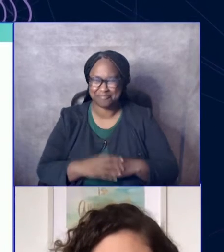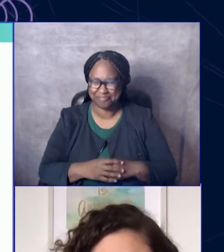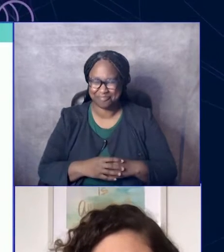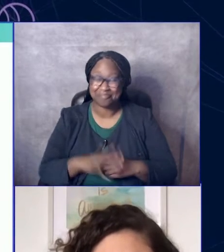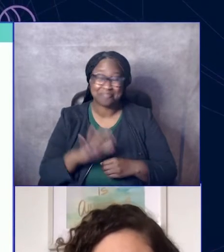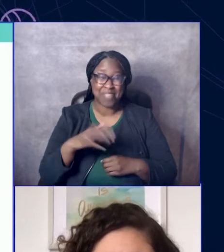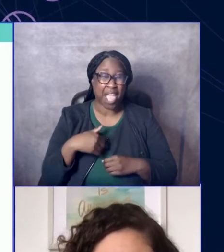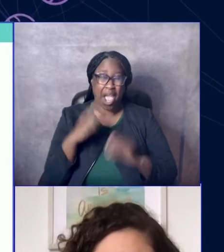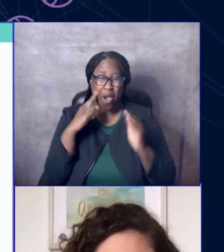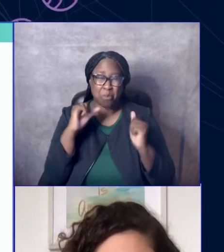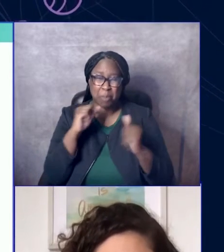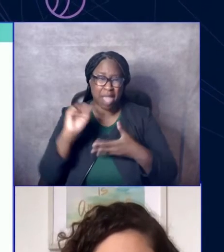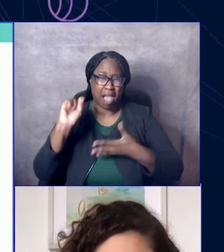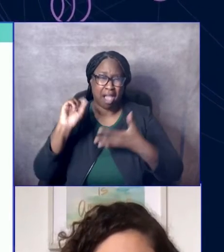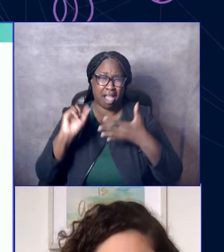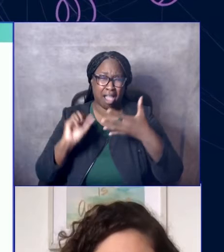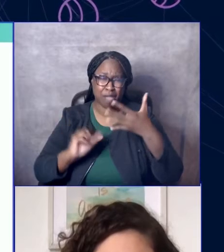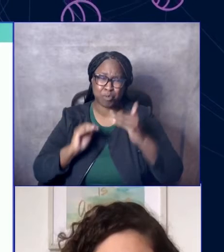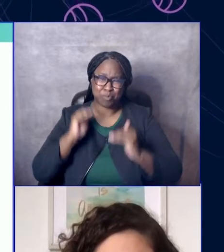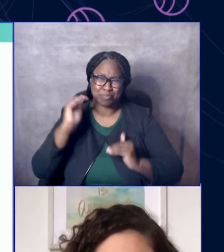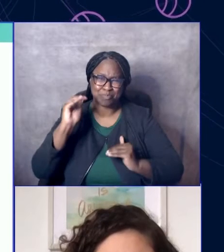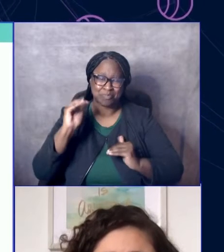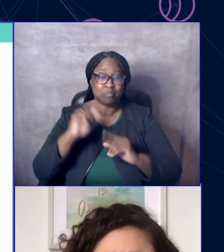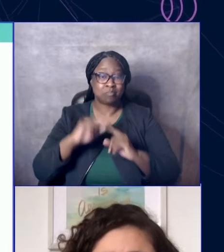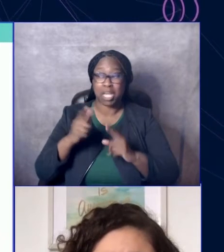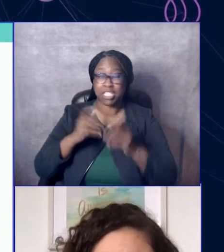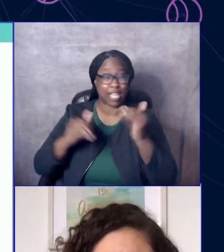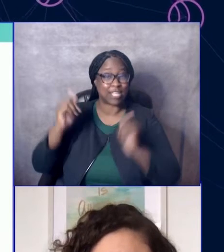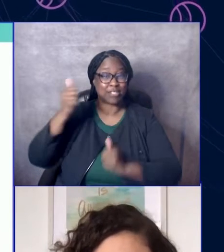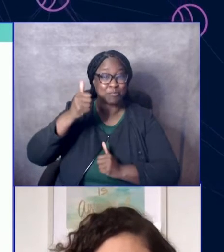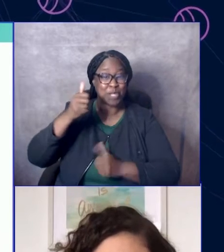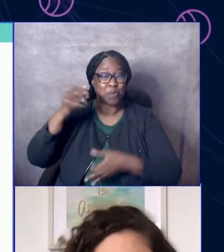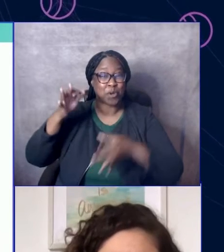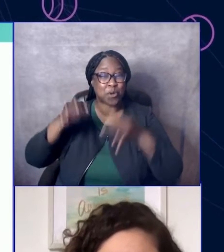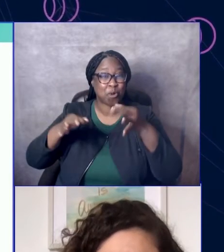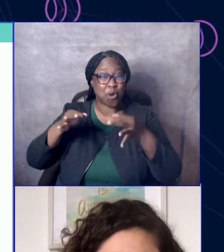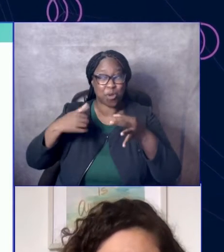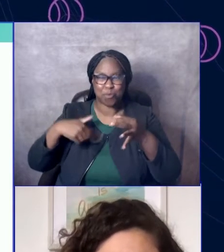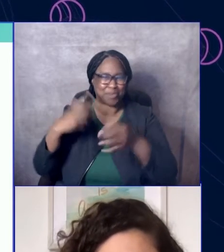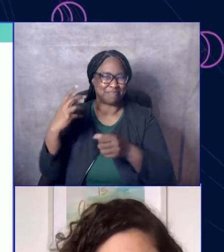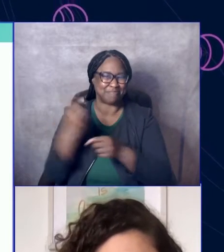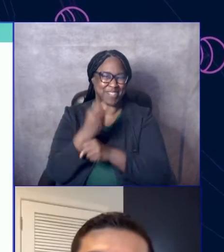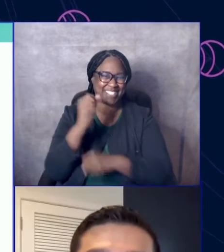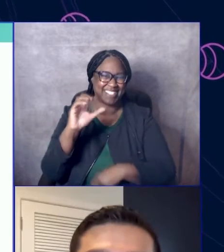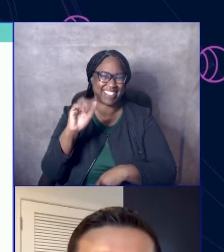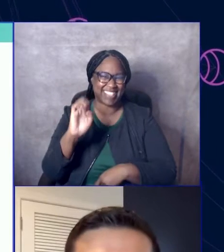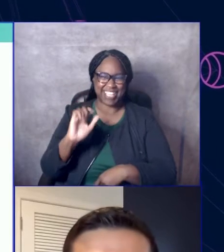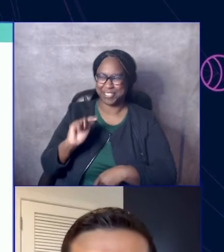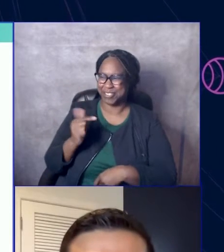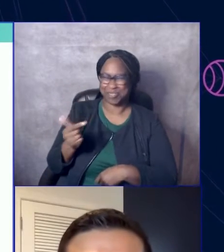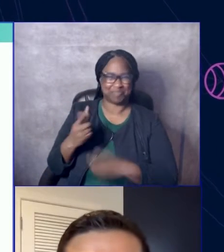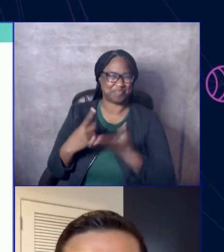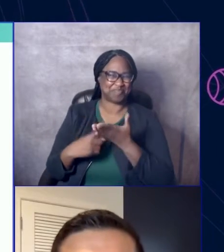but obviously we won our case at the Supreme Court. So I'm going to hand it over to Jose to talk about our win.